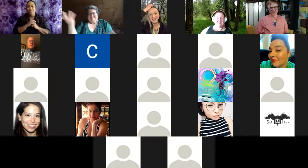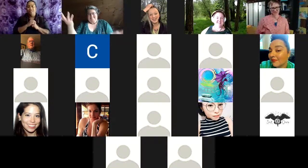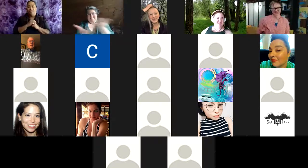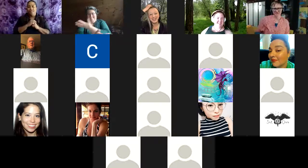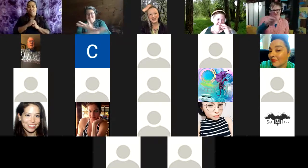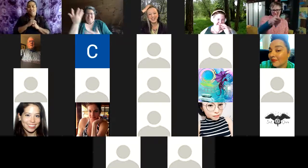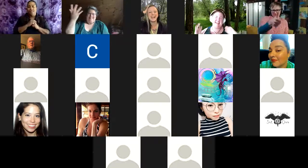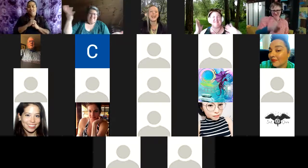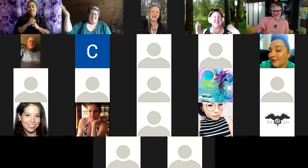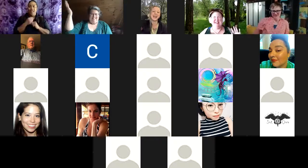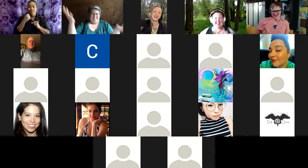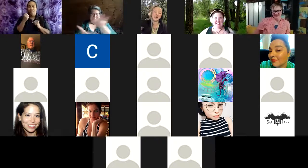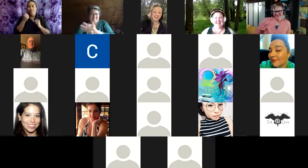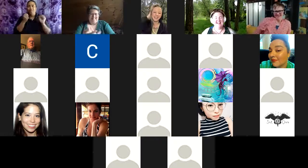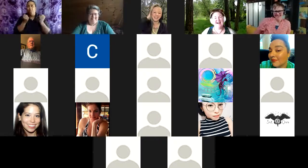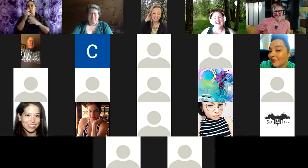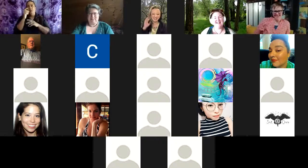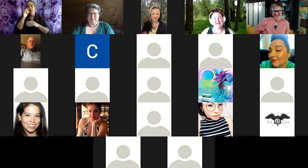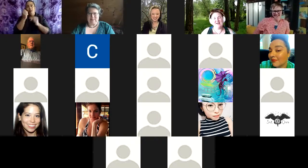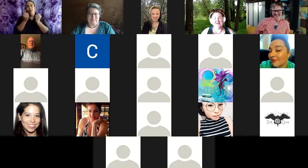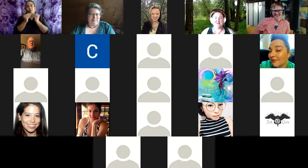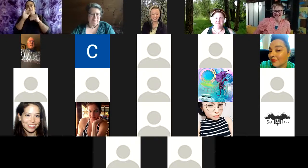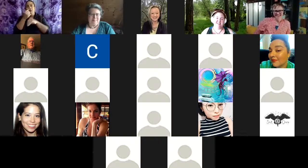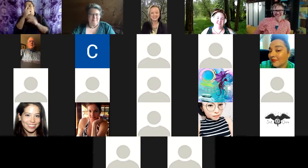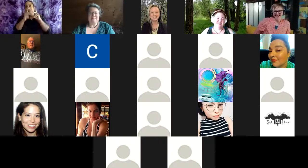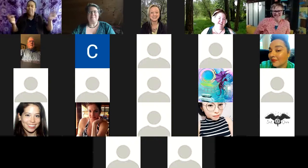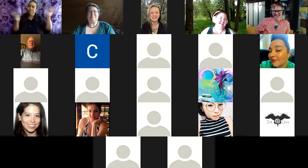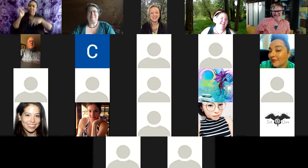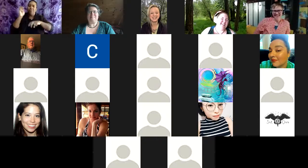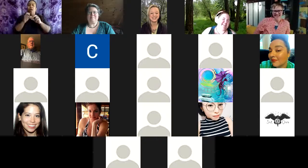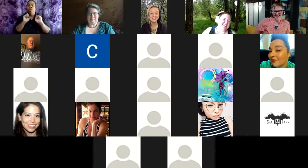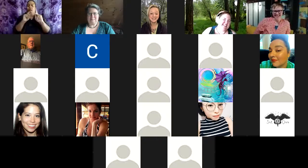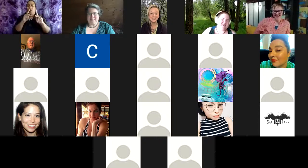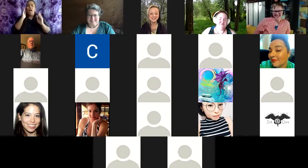We all jump in then. That's okay. It's up to you. Hello, everybody.